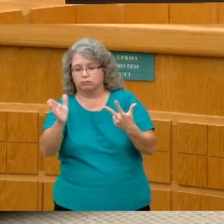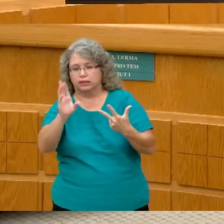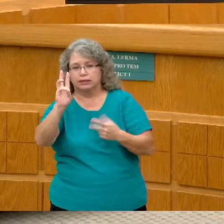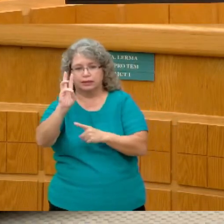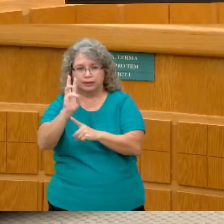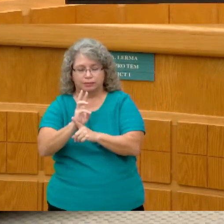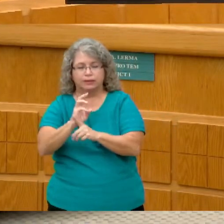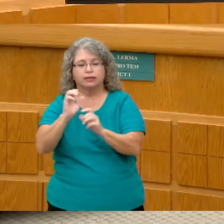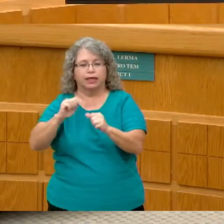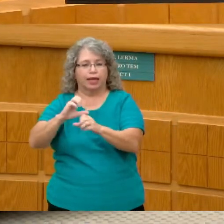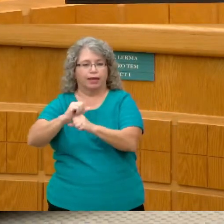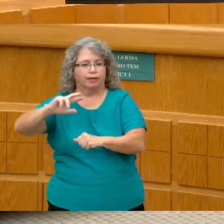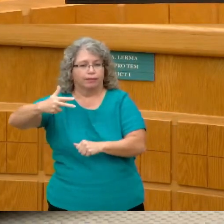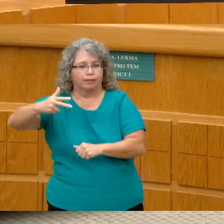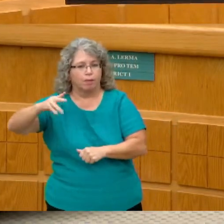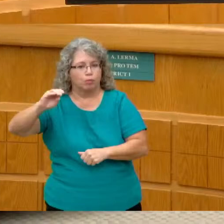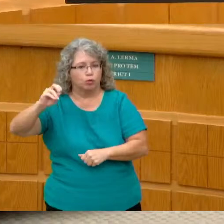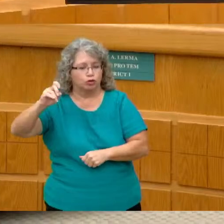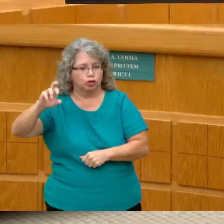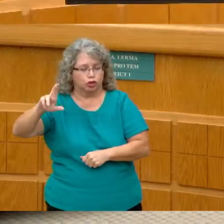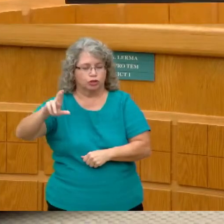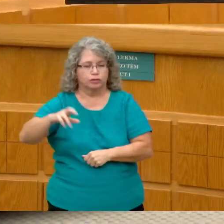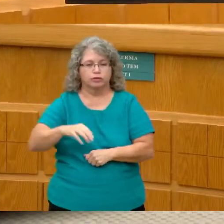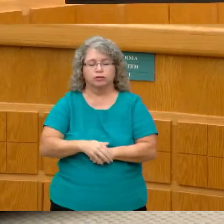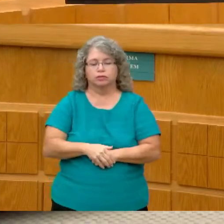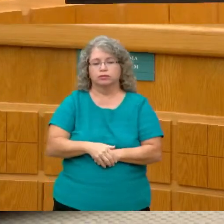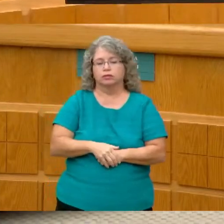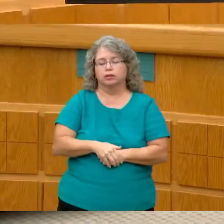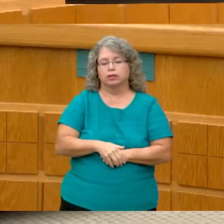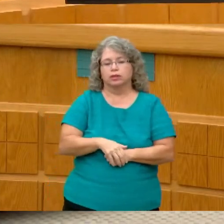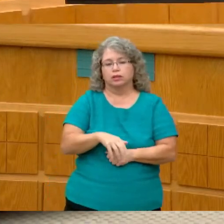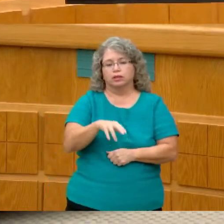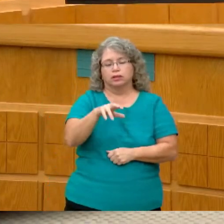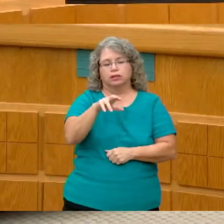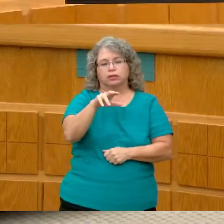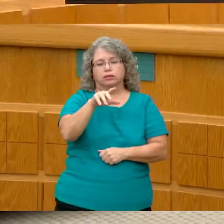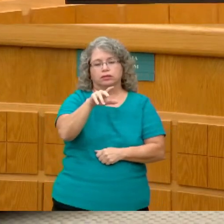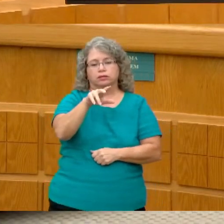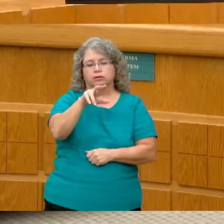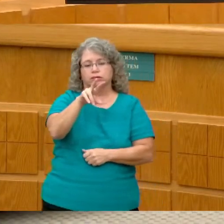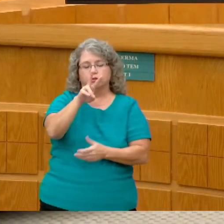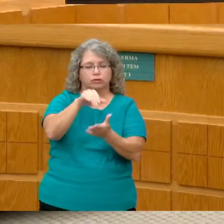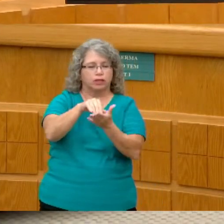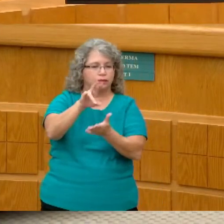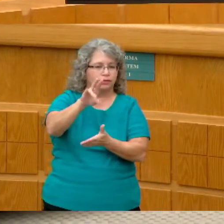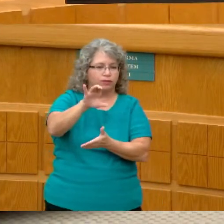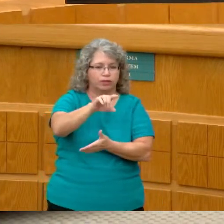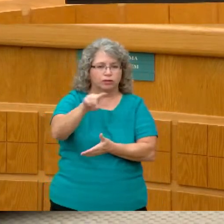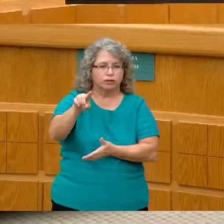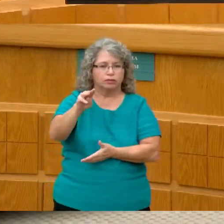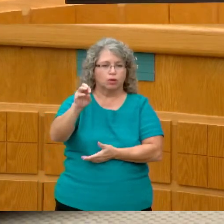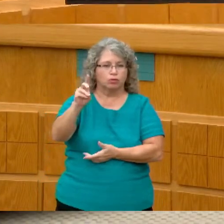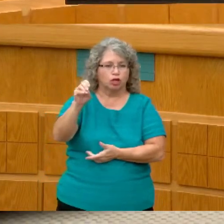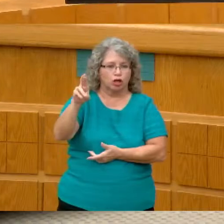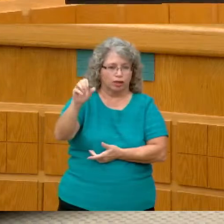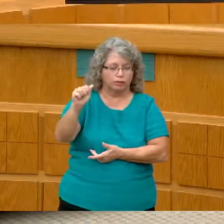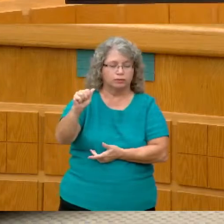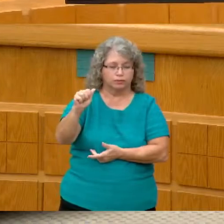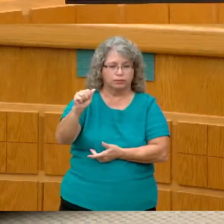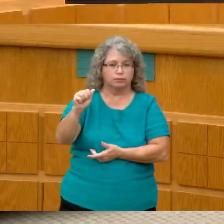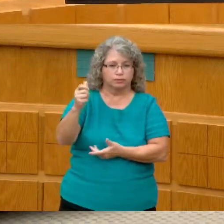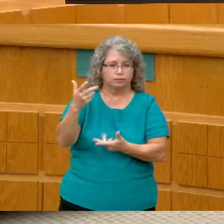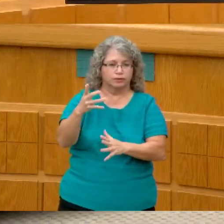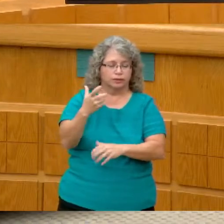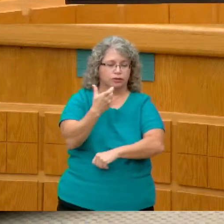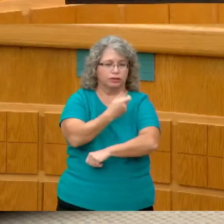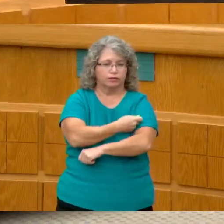hit now. We're at 127,000 Moderna vaccines were given. There's plenty of folks to come in for their boosters. The boosters that we have given